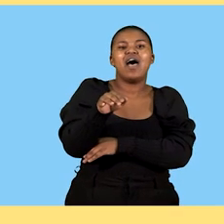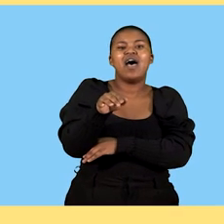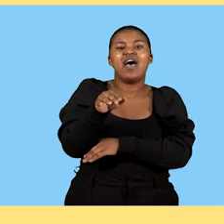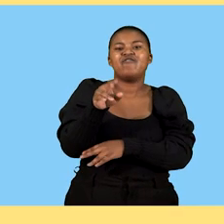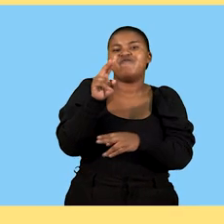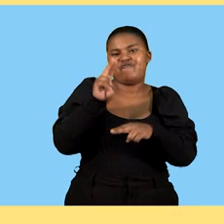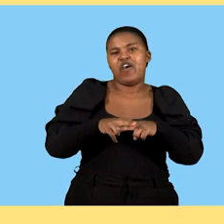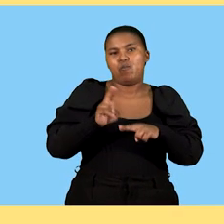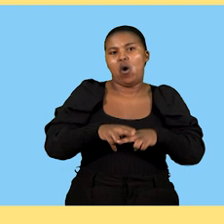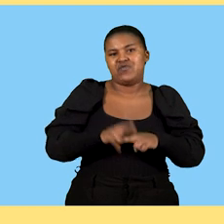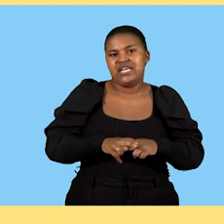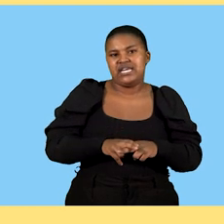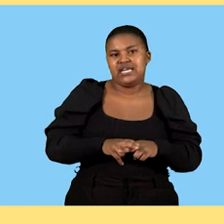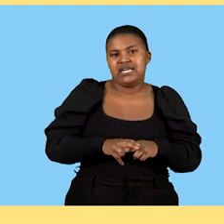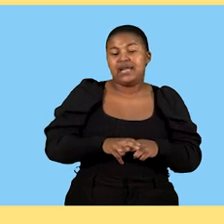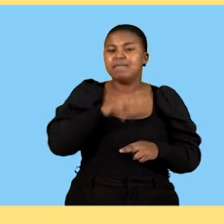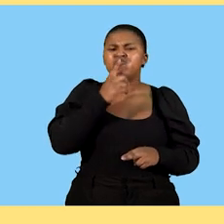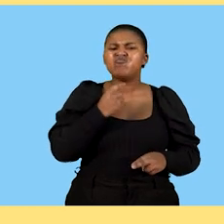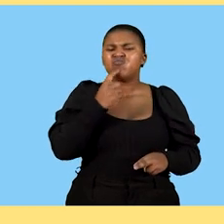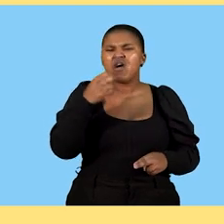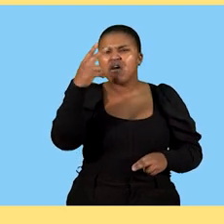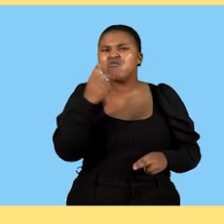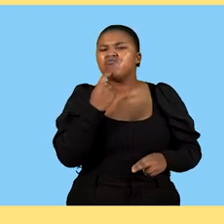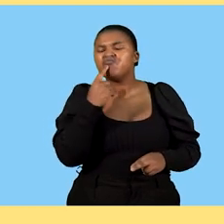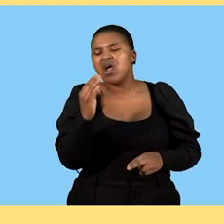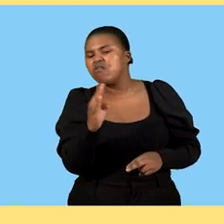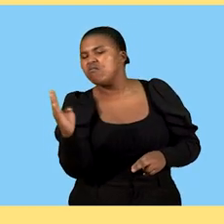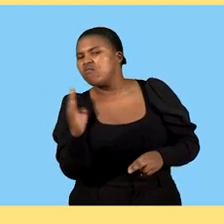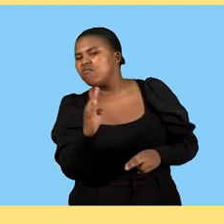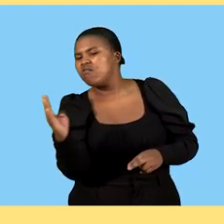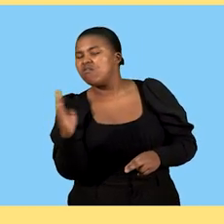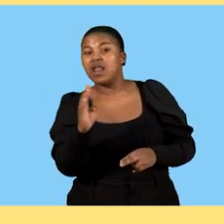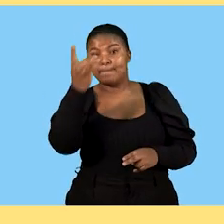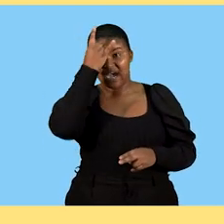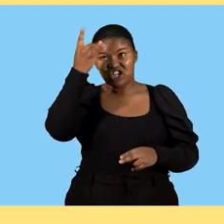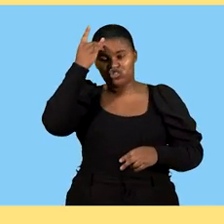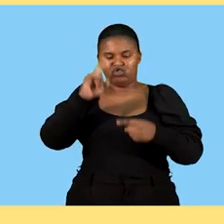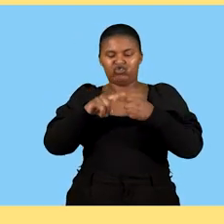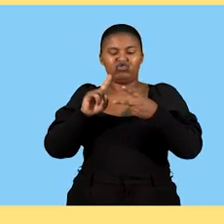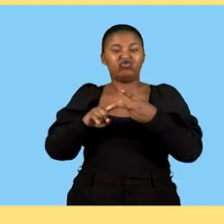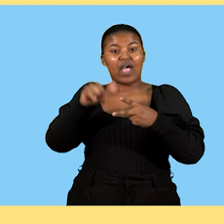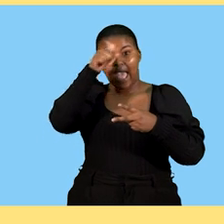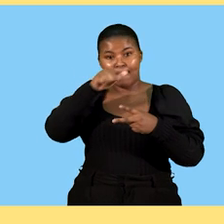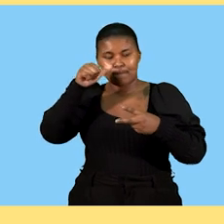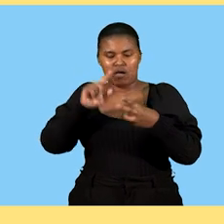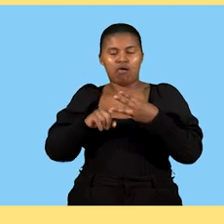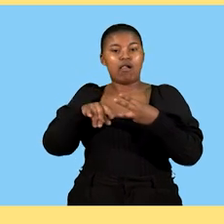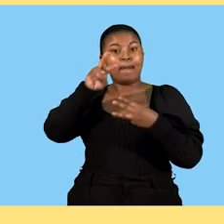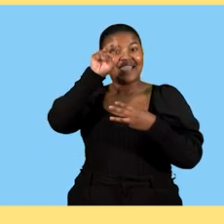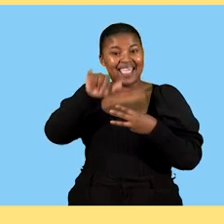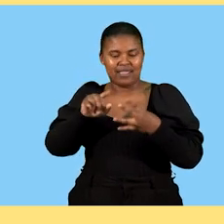accrued income. So there is accrued income in this case, and the accrued income is